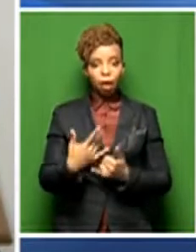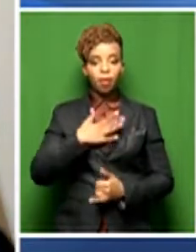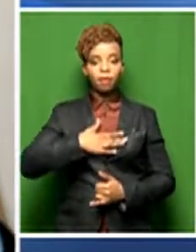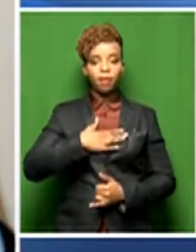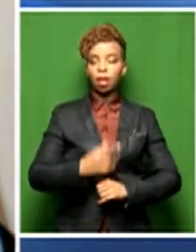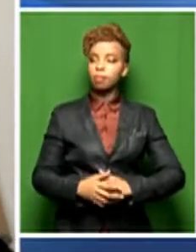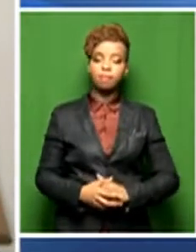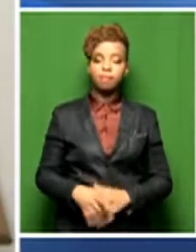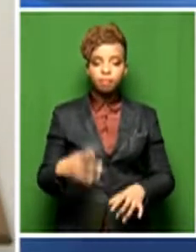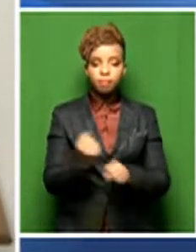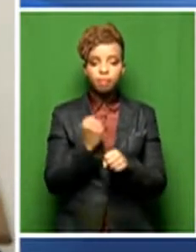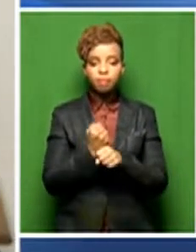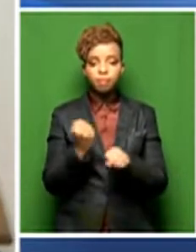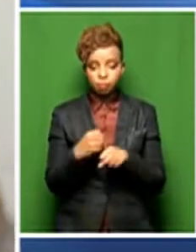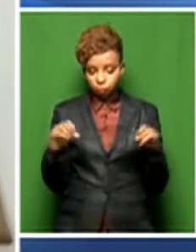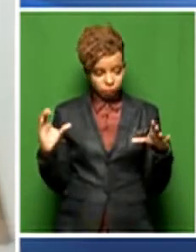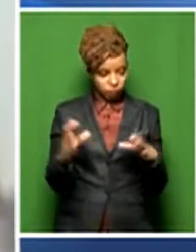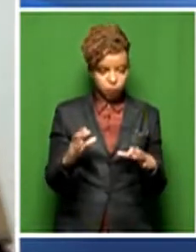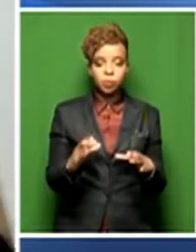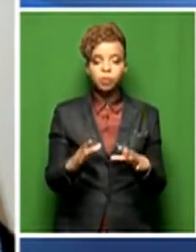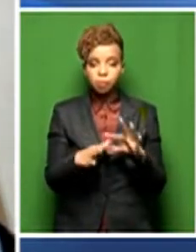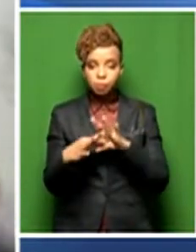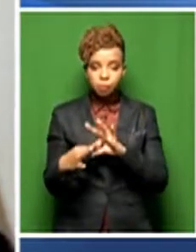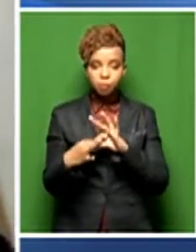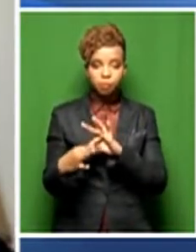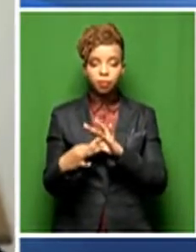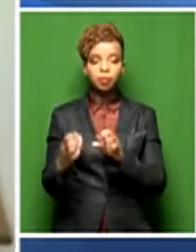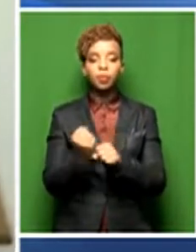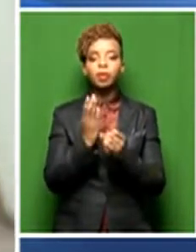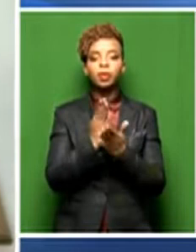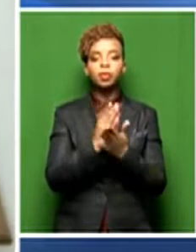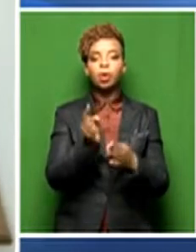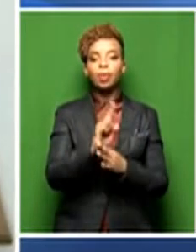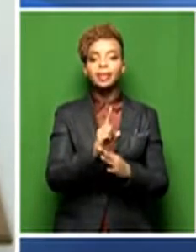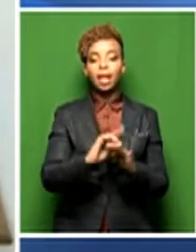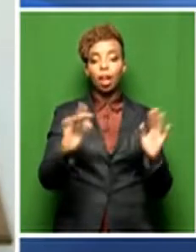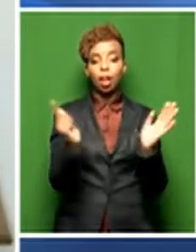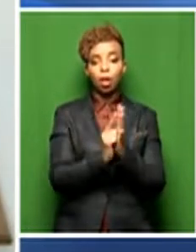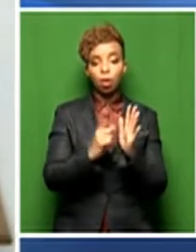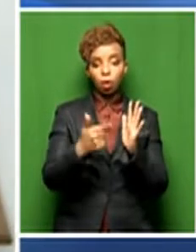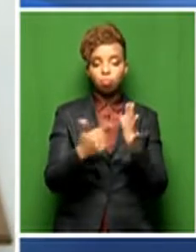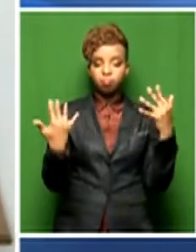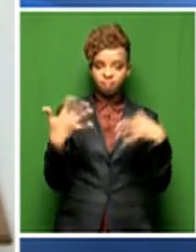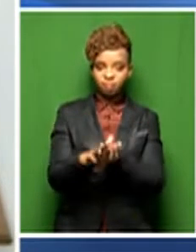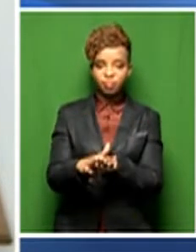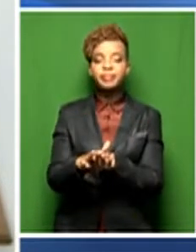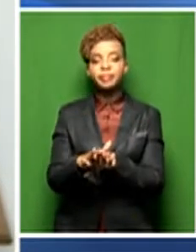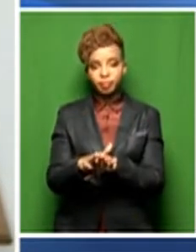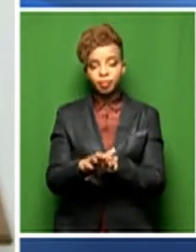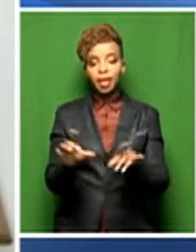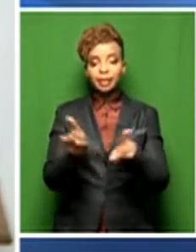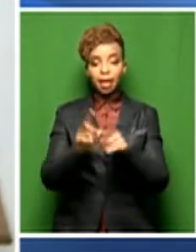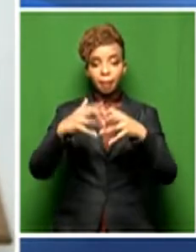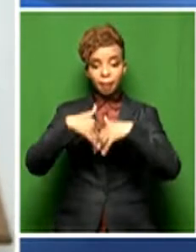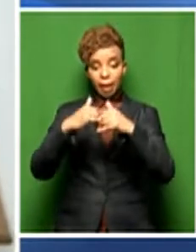also implemented. And also by coming up with this network and app and the system in the marketplace